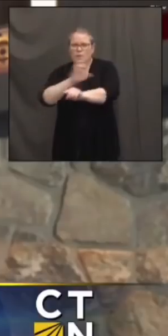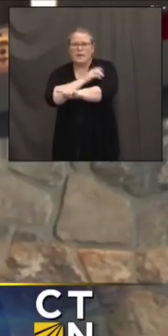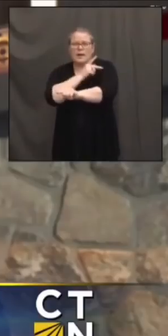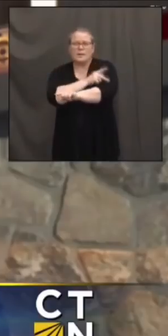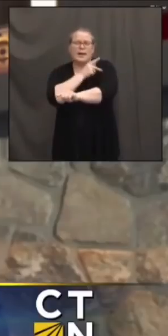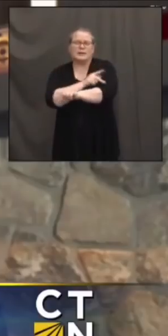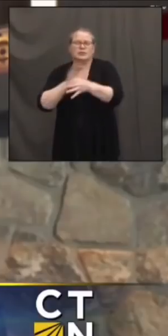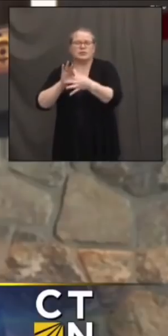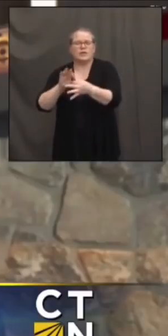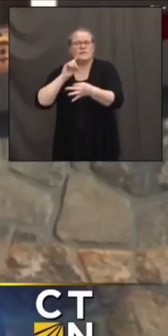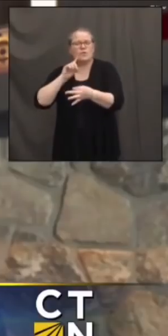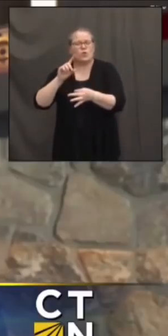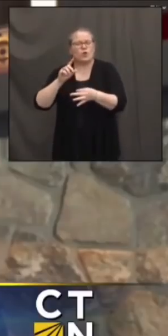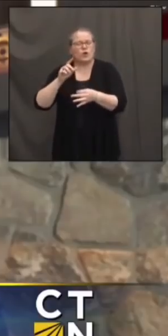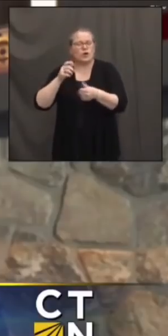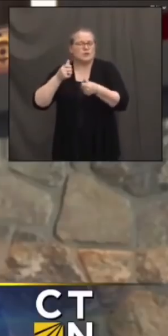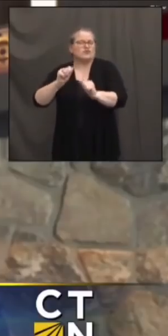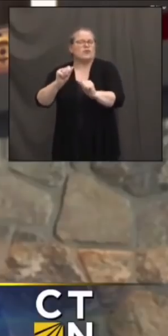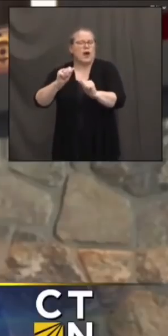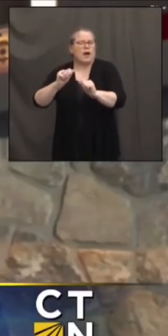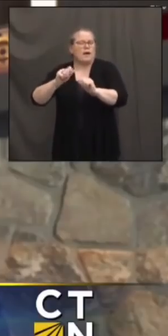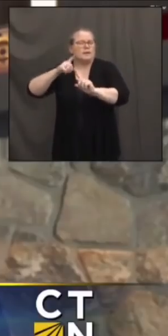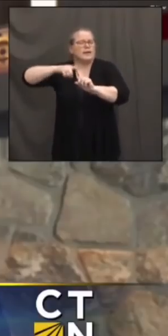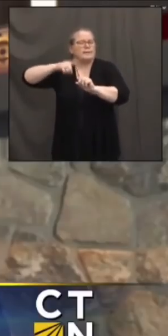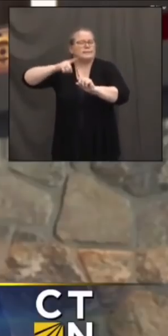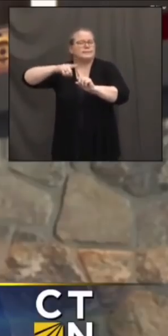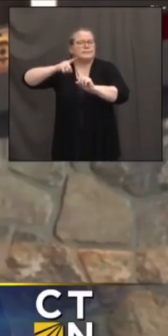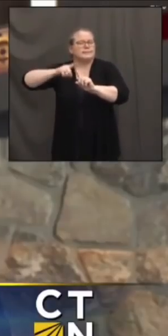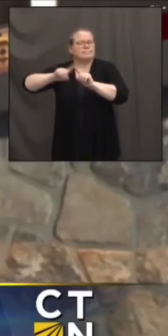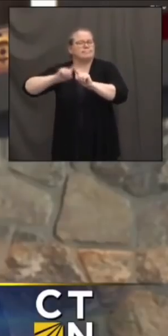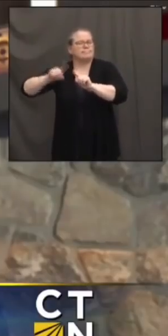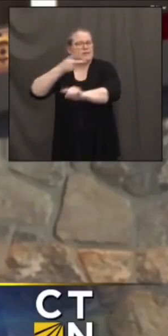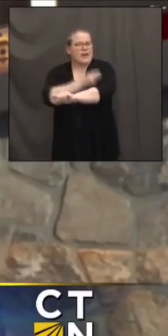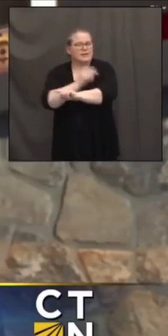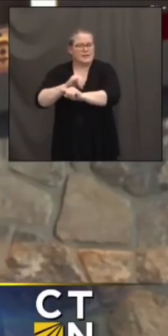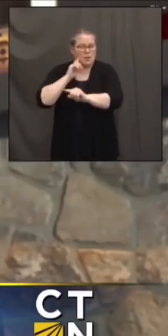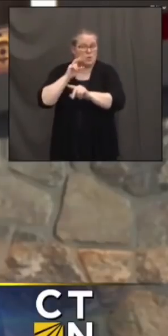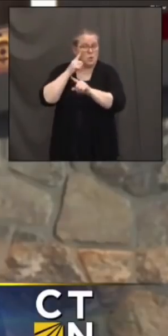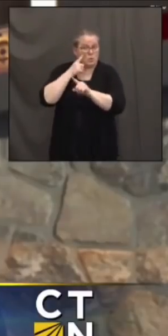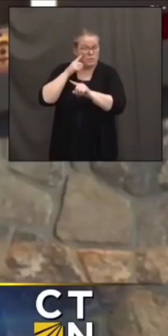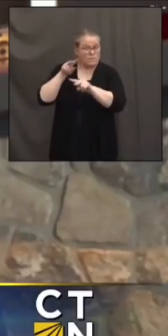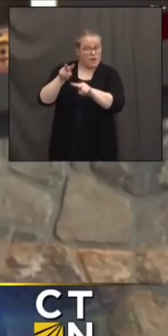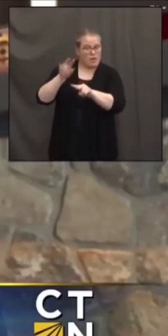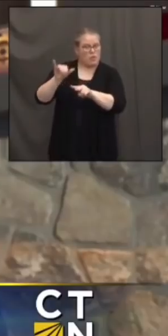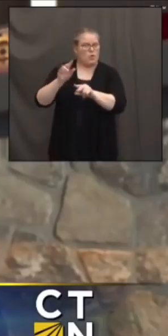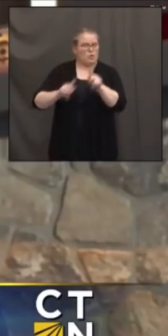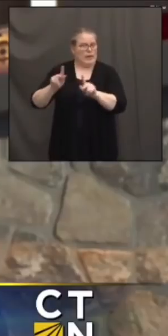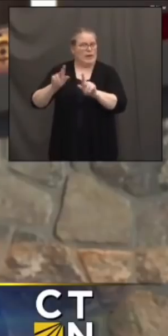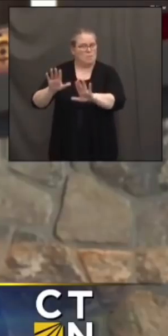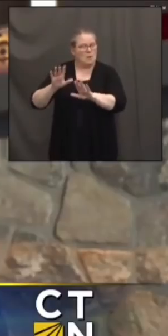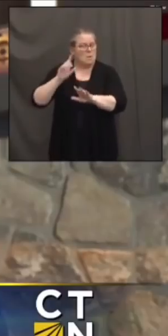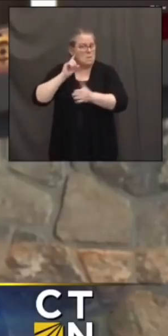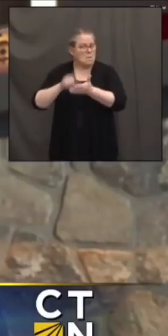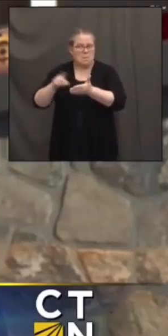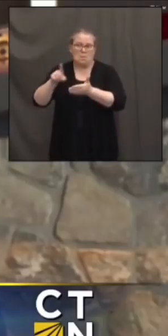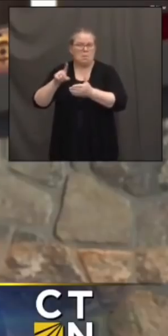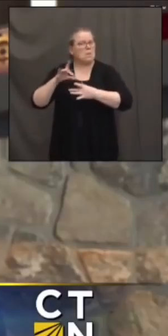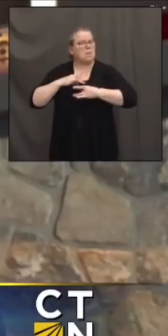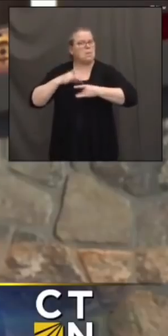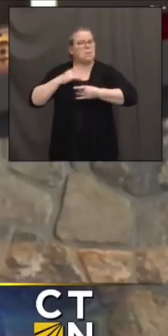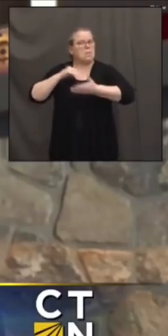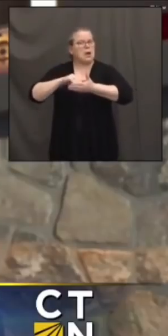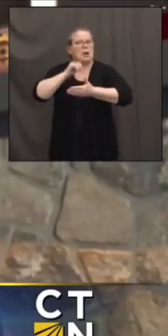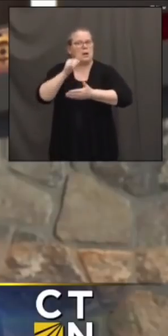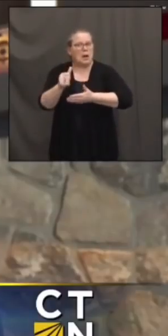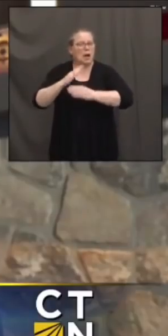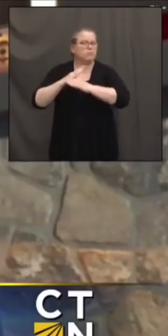large-scale infections happening among the vaccinated population, we probably would be detecting that at this point. With respect to people who've been previously infected and